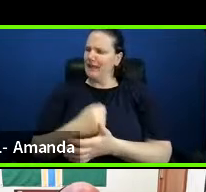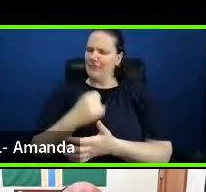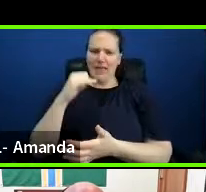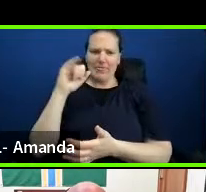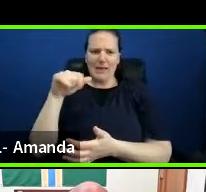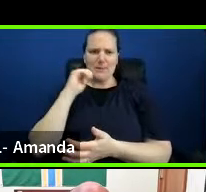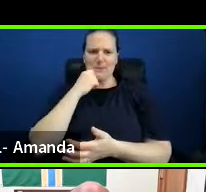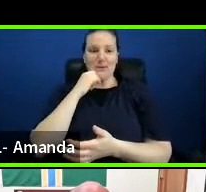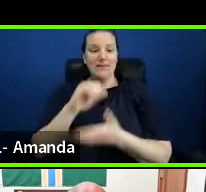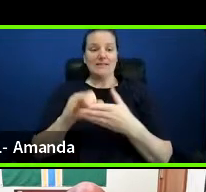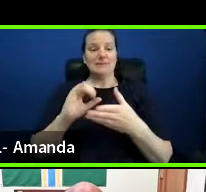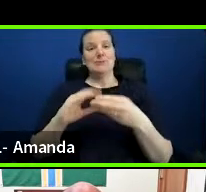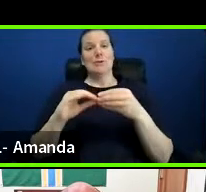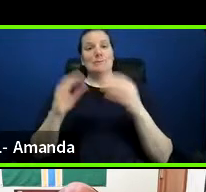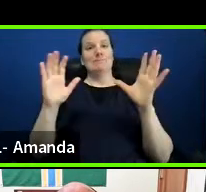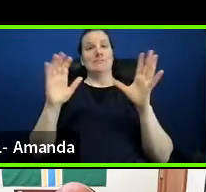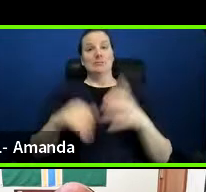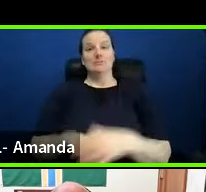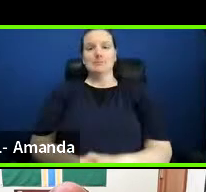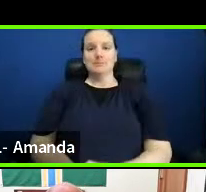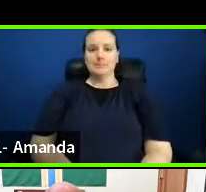And that's my story.